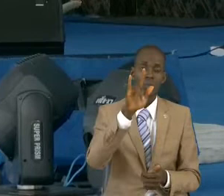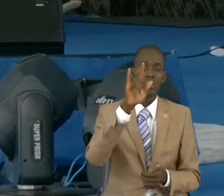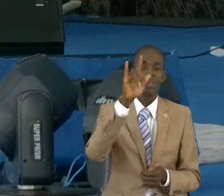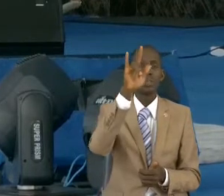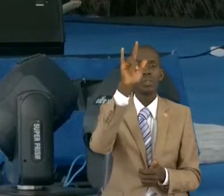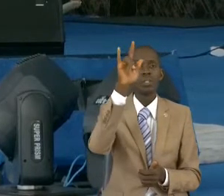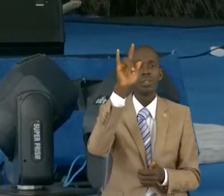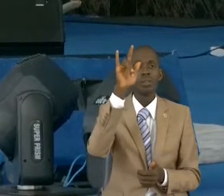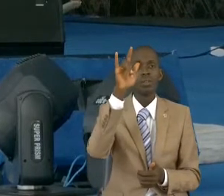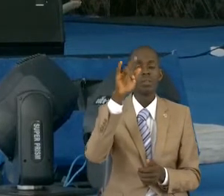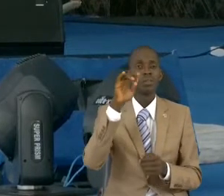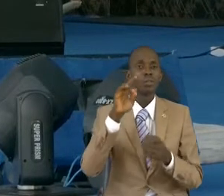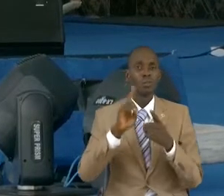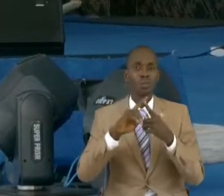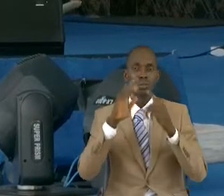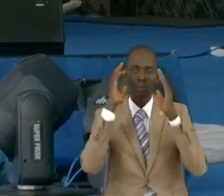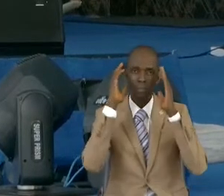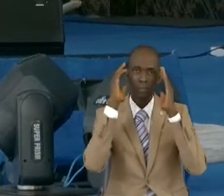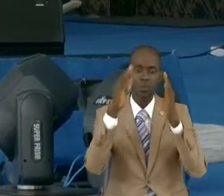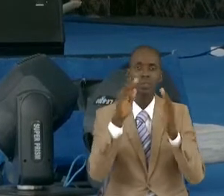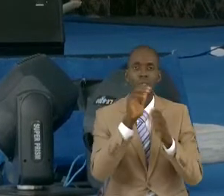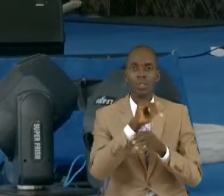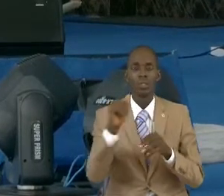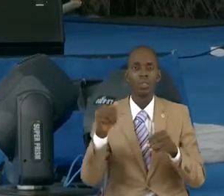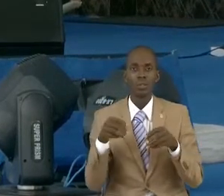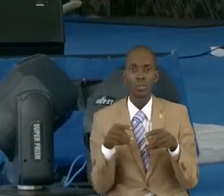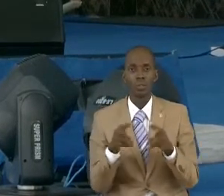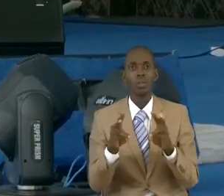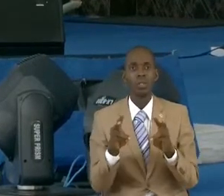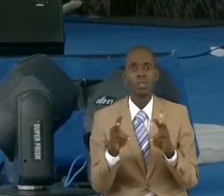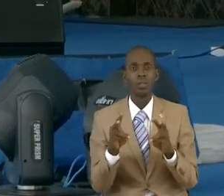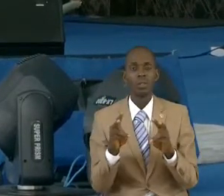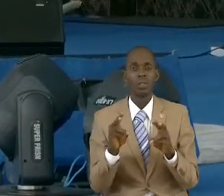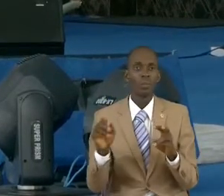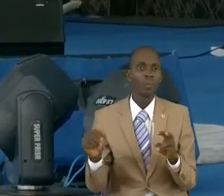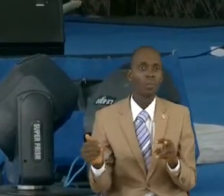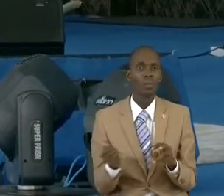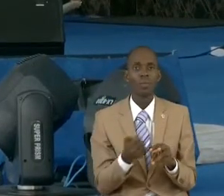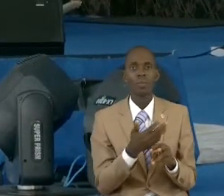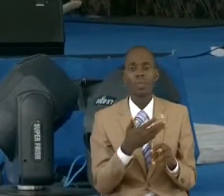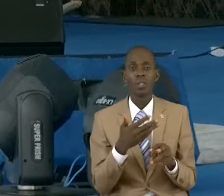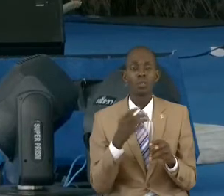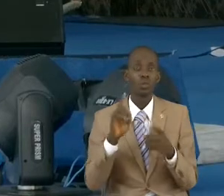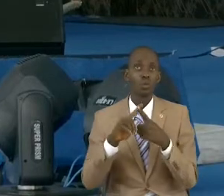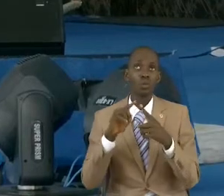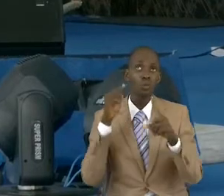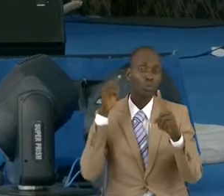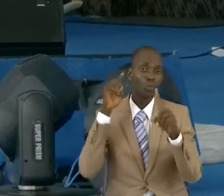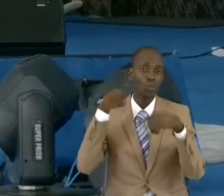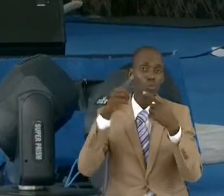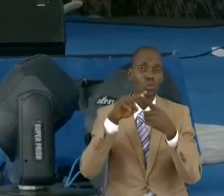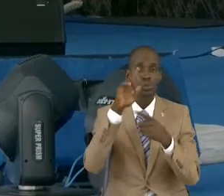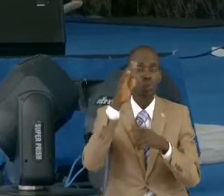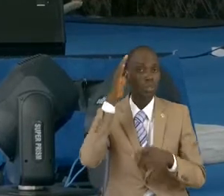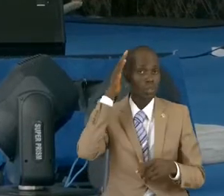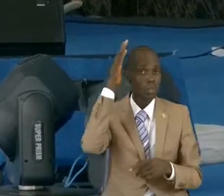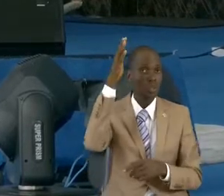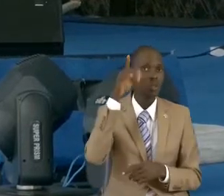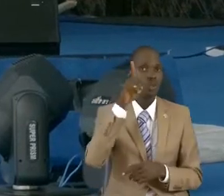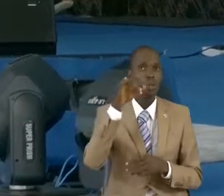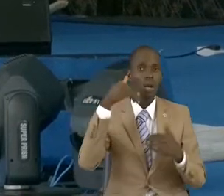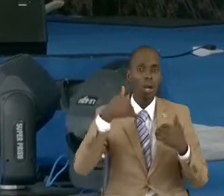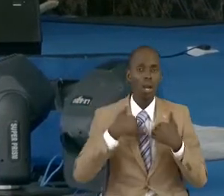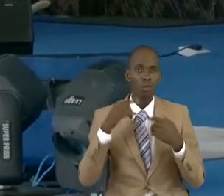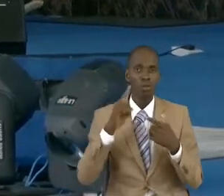a particular direction, heading home, heading to your destination, you have to stay at